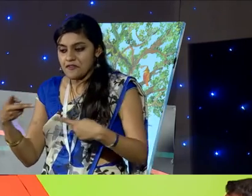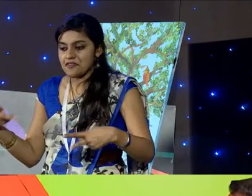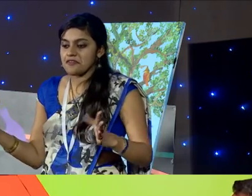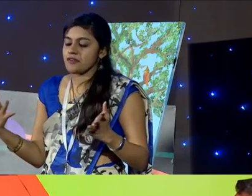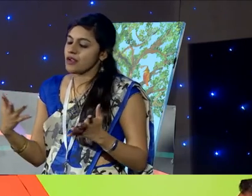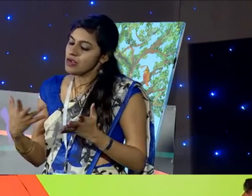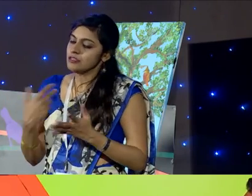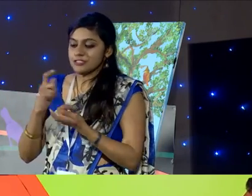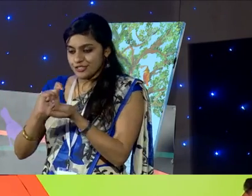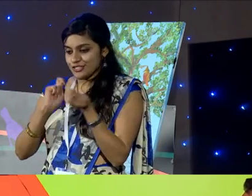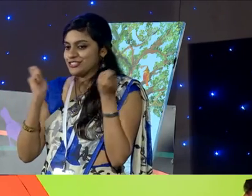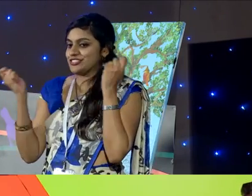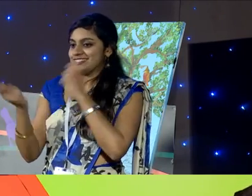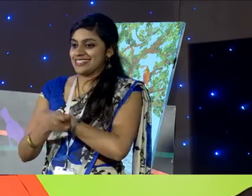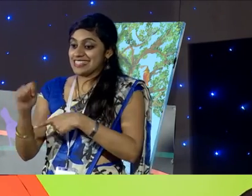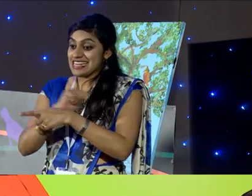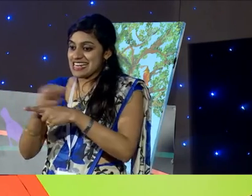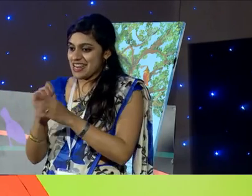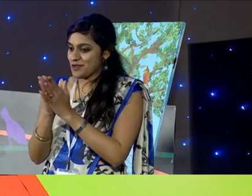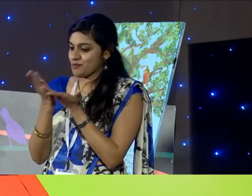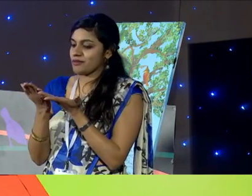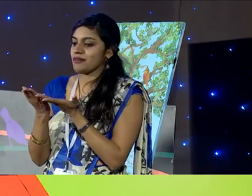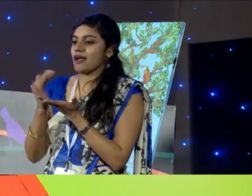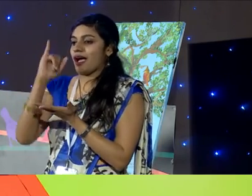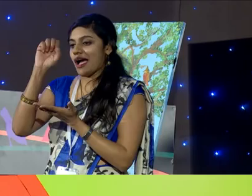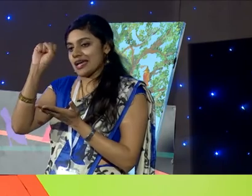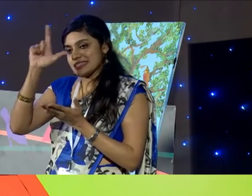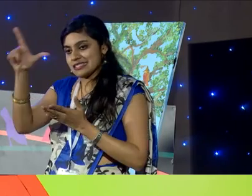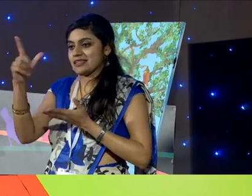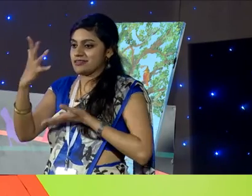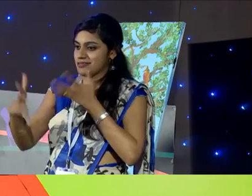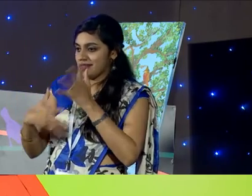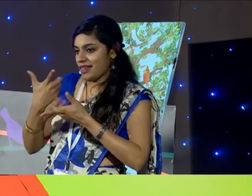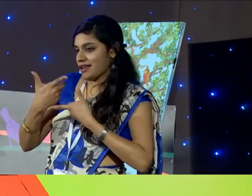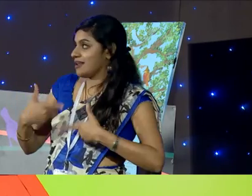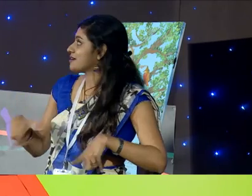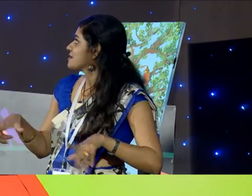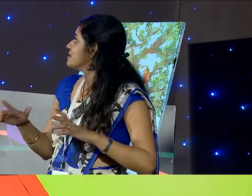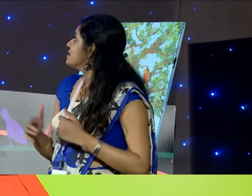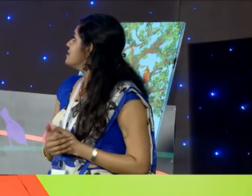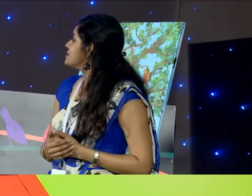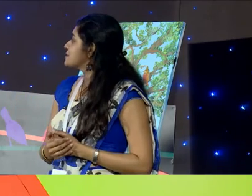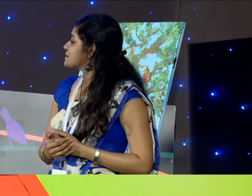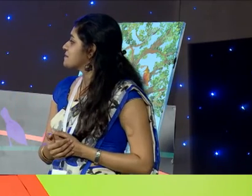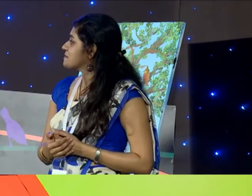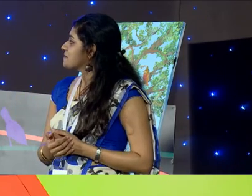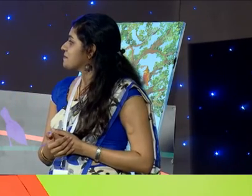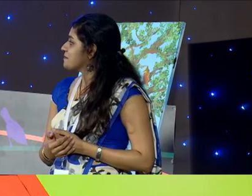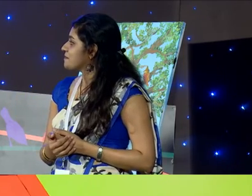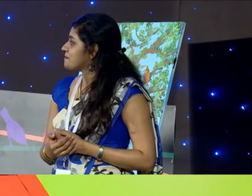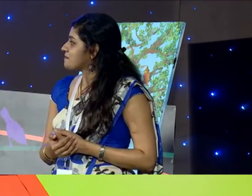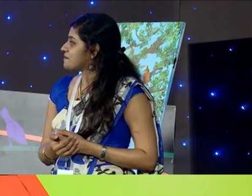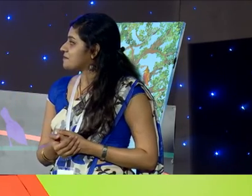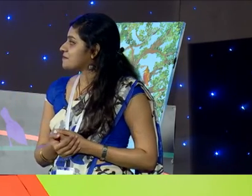picture with Indian Sign Language, explaining the task, and we've gone across